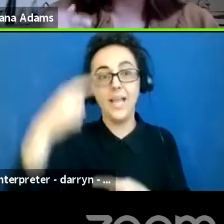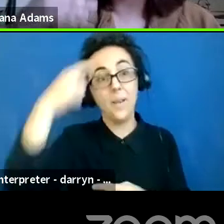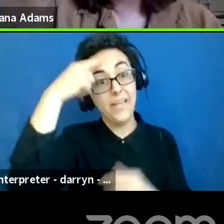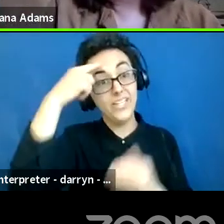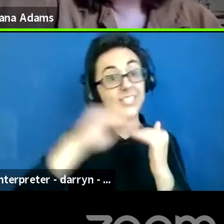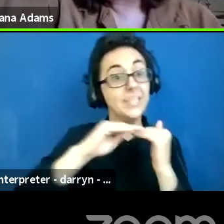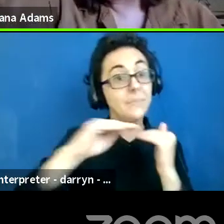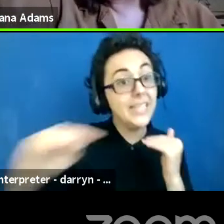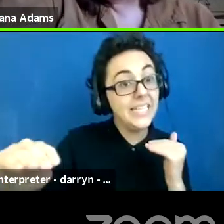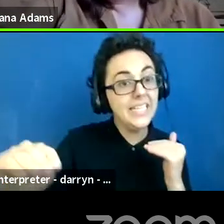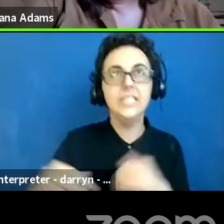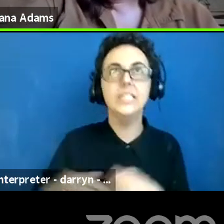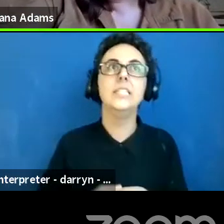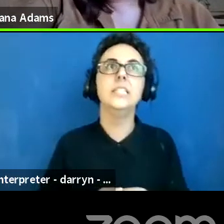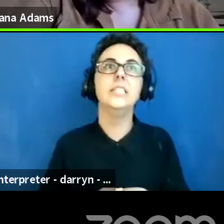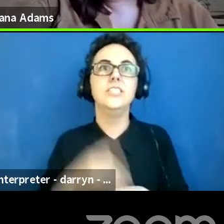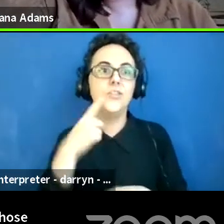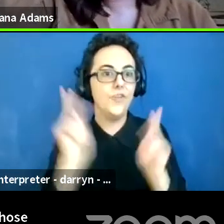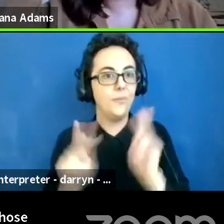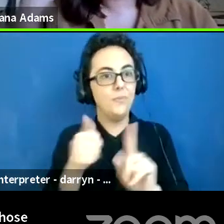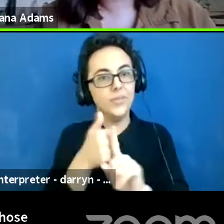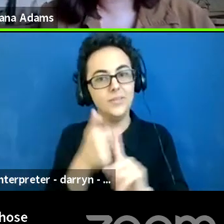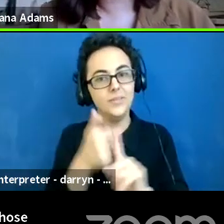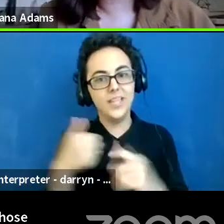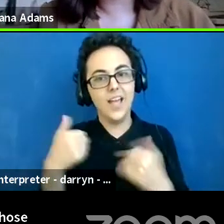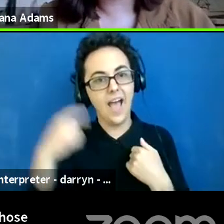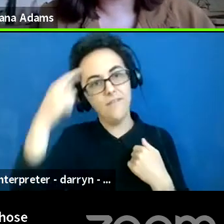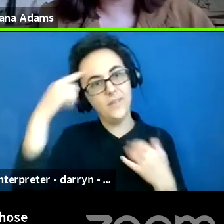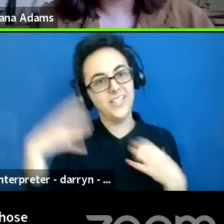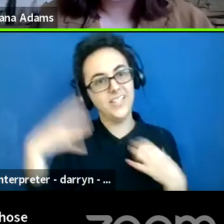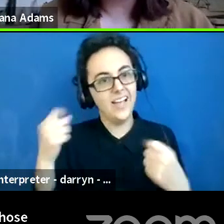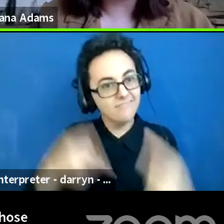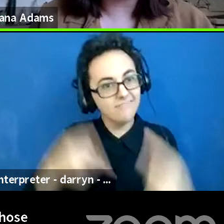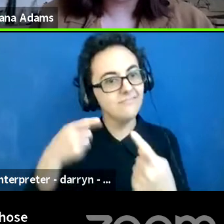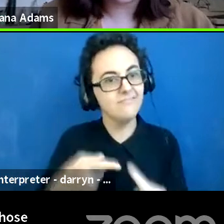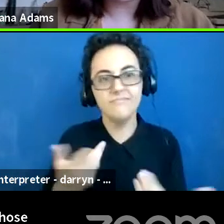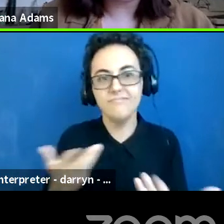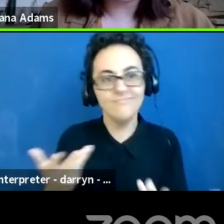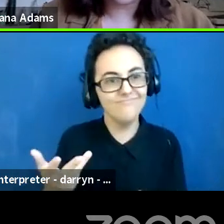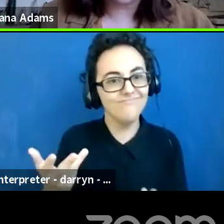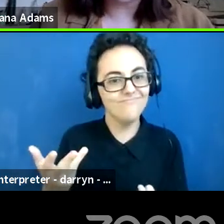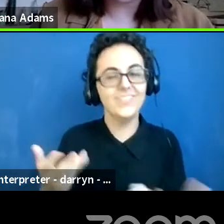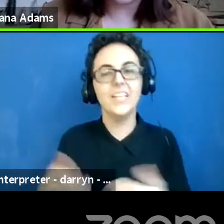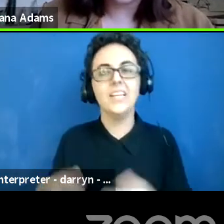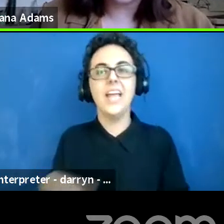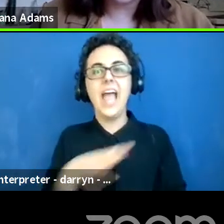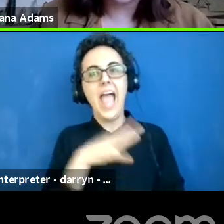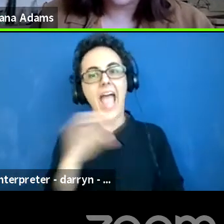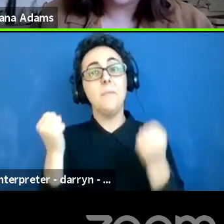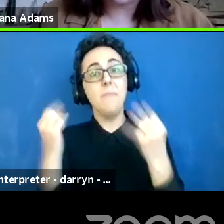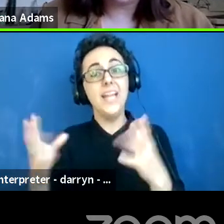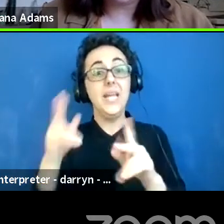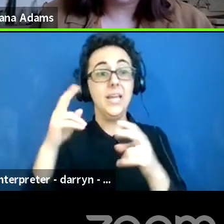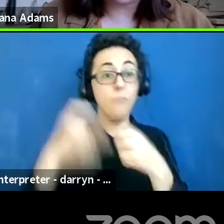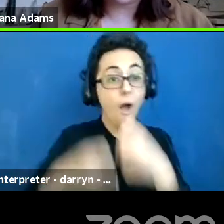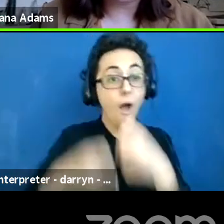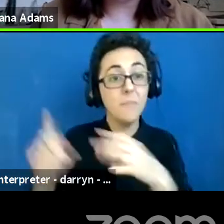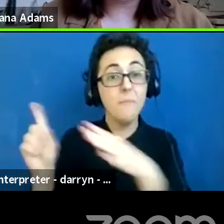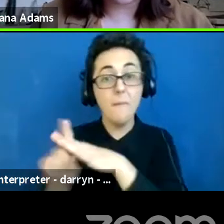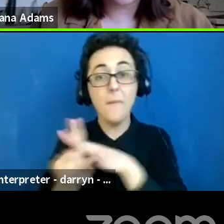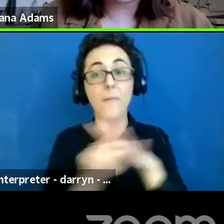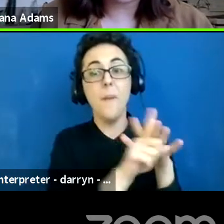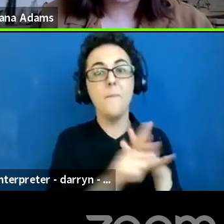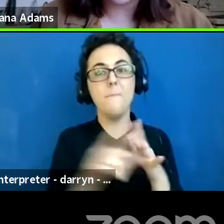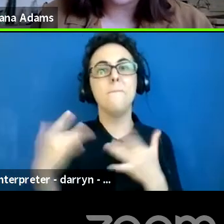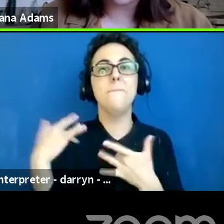things. And a lot of these things can just be solved by having more time in order to put on